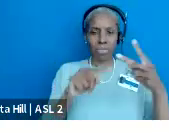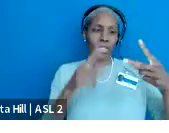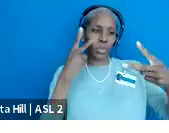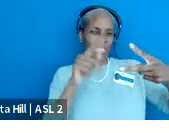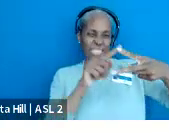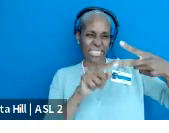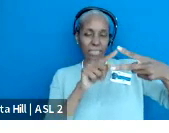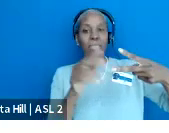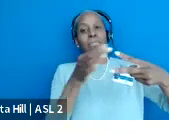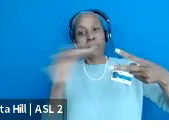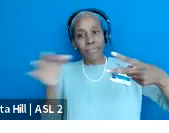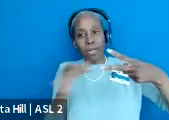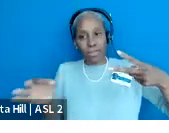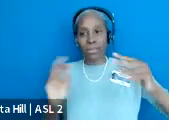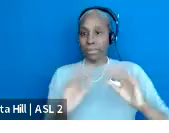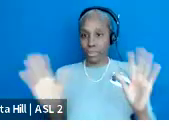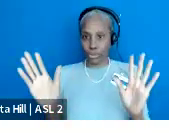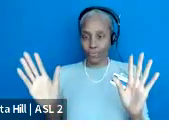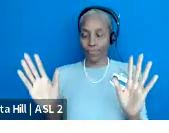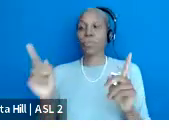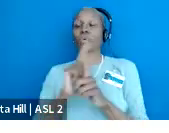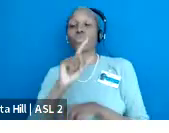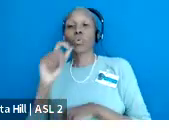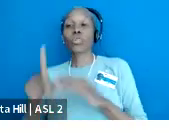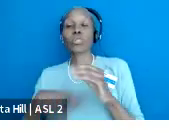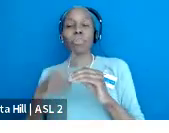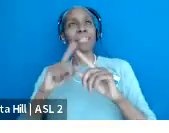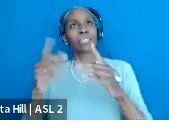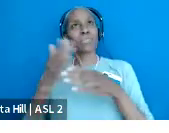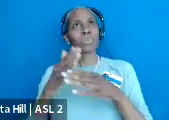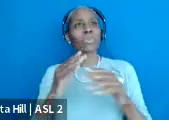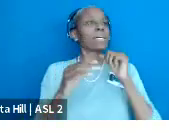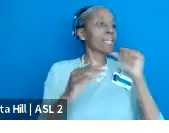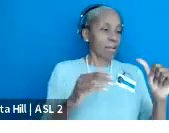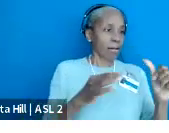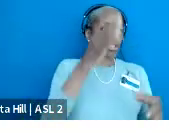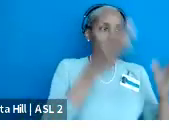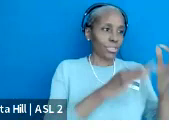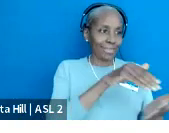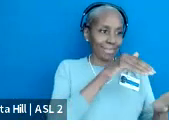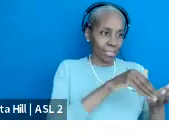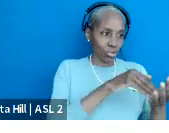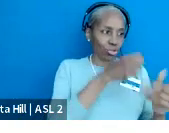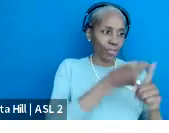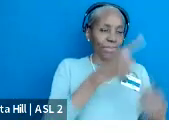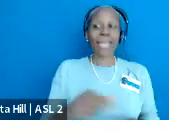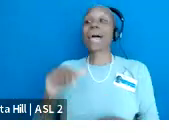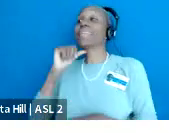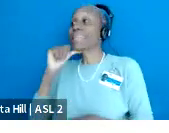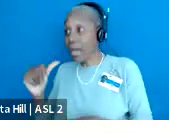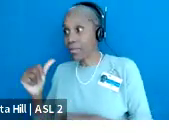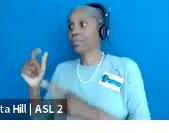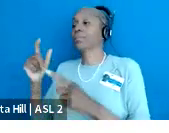there very clearly. And there was a question about what is the difference between a non-Justice Center incident and a not an incident